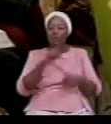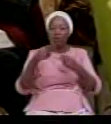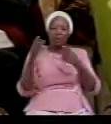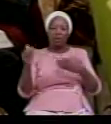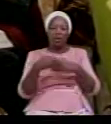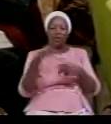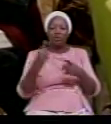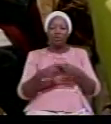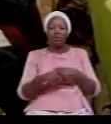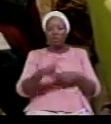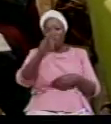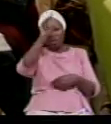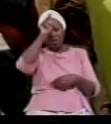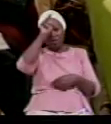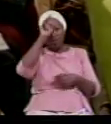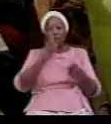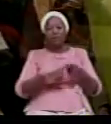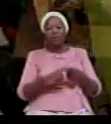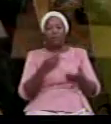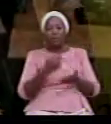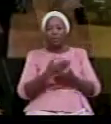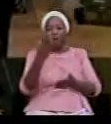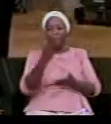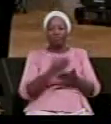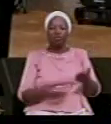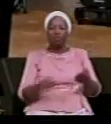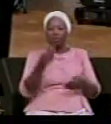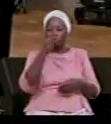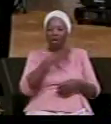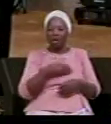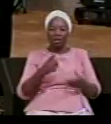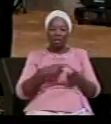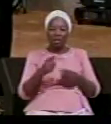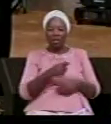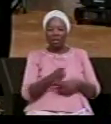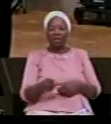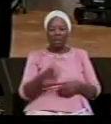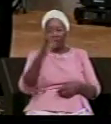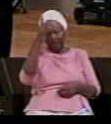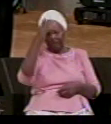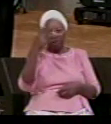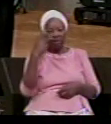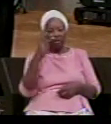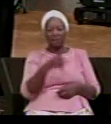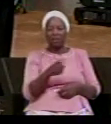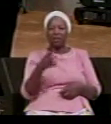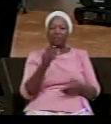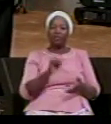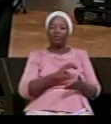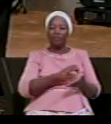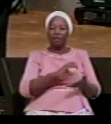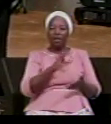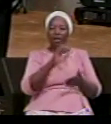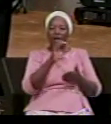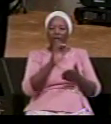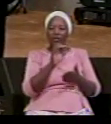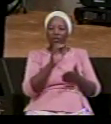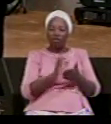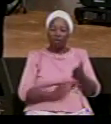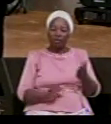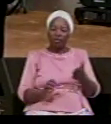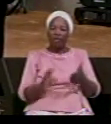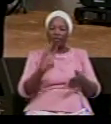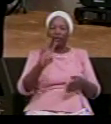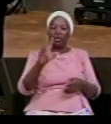buy a food. And then their father, now look at what he gave them in 43 verse 11. And